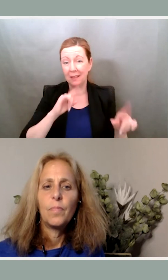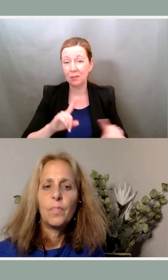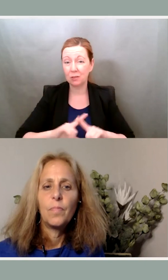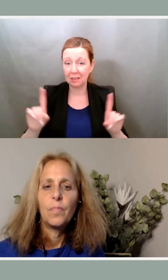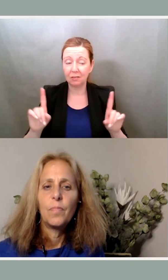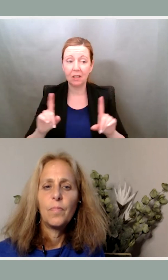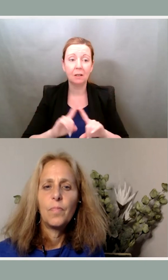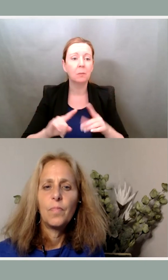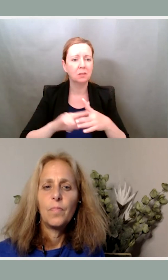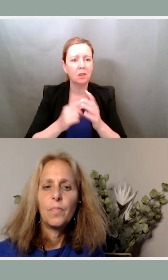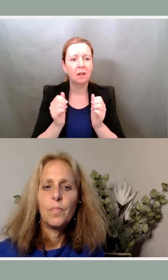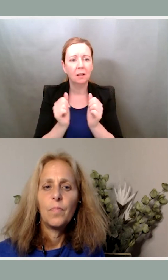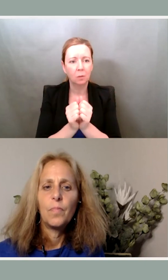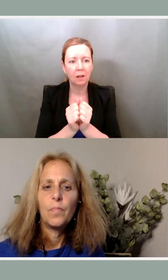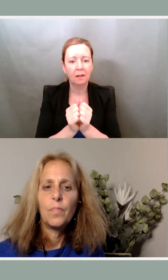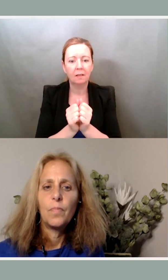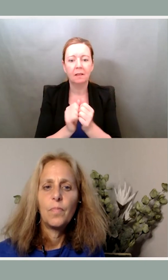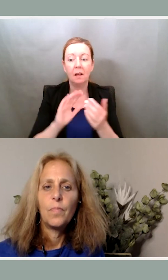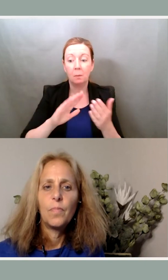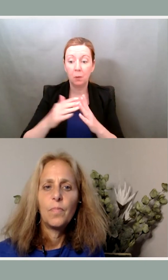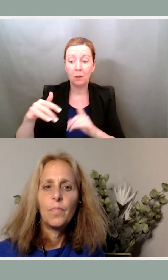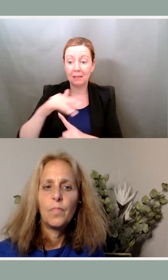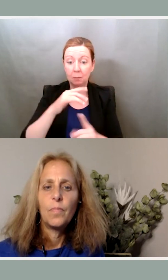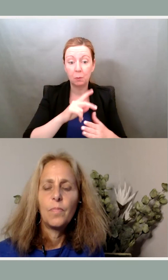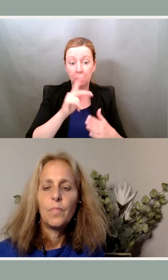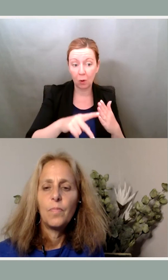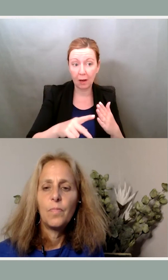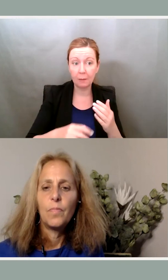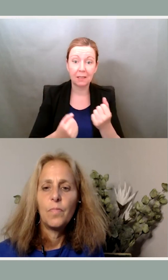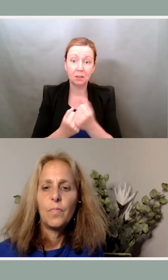think starting with either municipal programs in support of